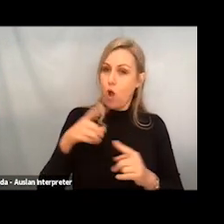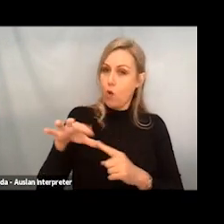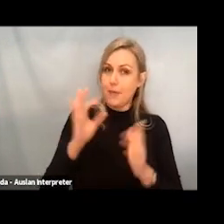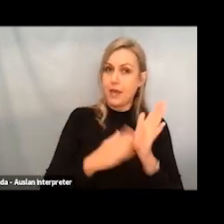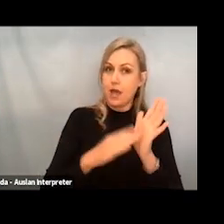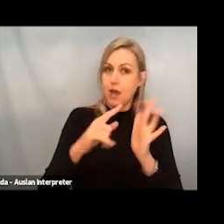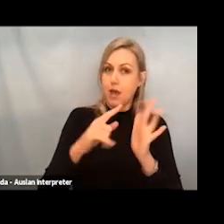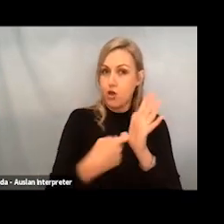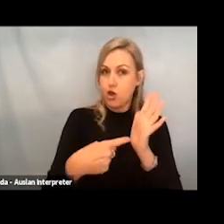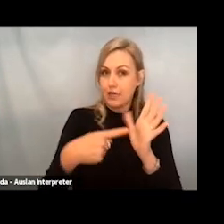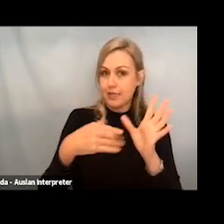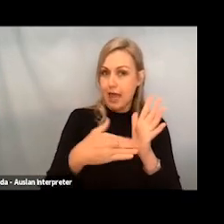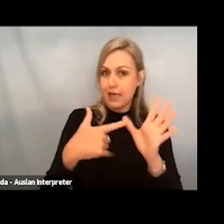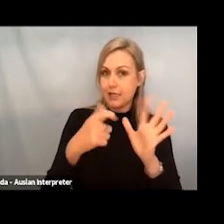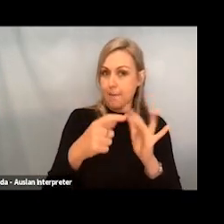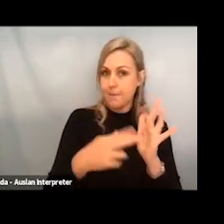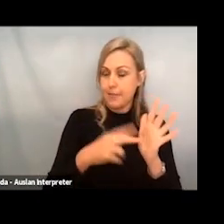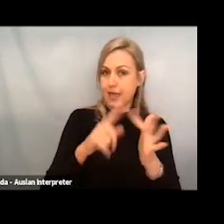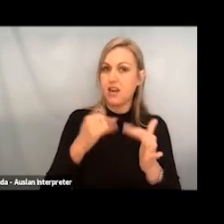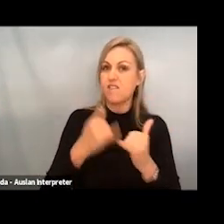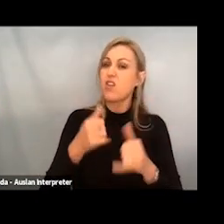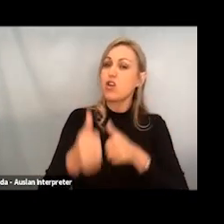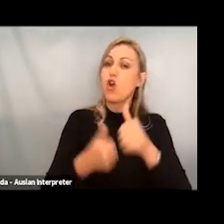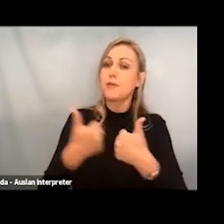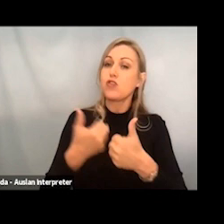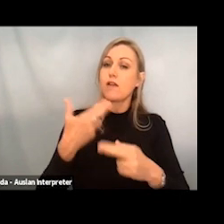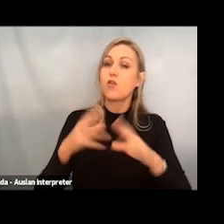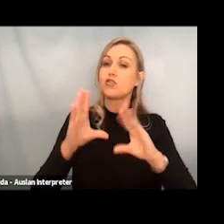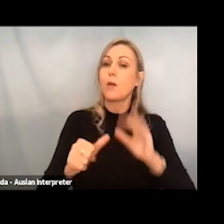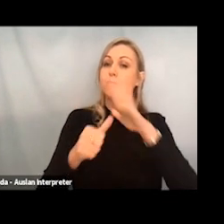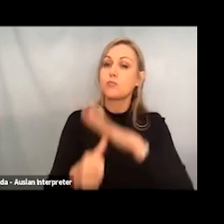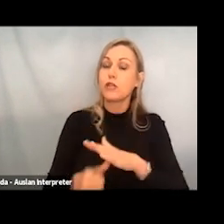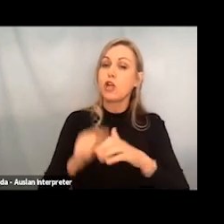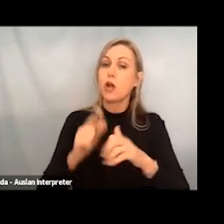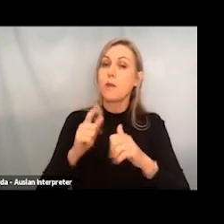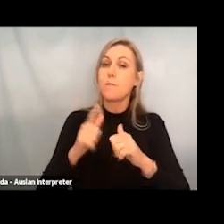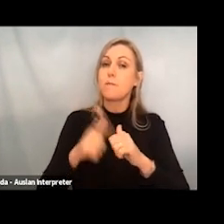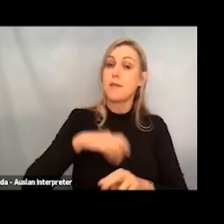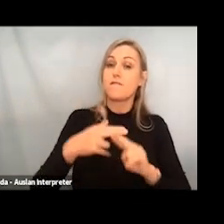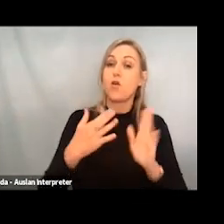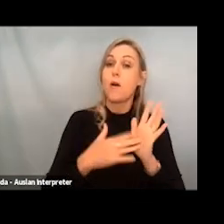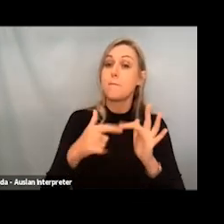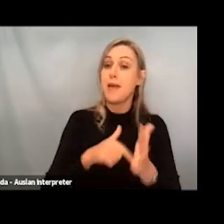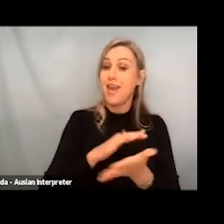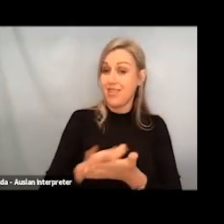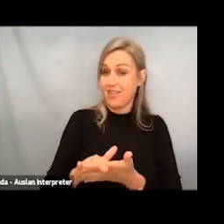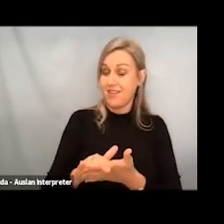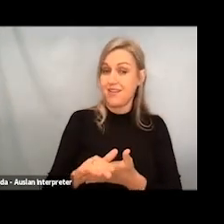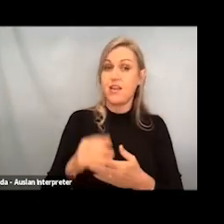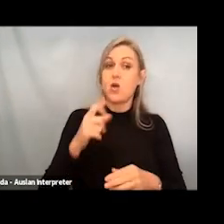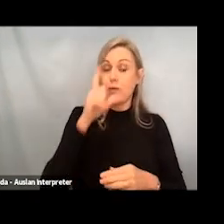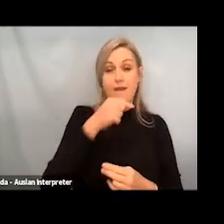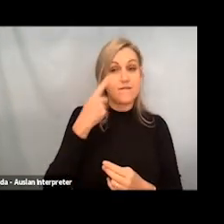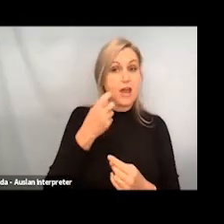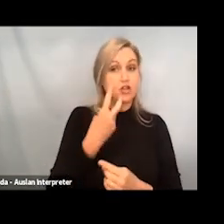most of you would know, is it's a common antidepressant, but it's also been found to have benefit for methamphetamine use. That's been found in 2